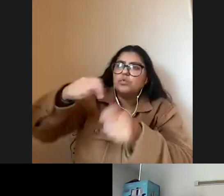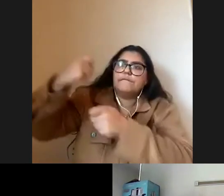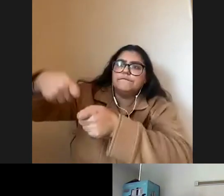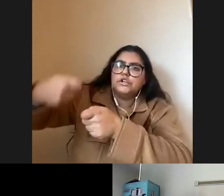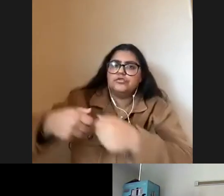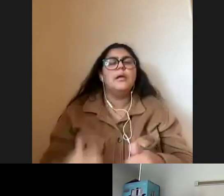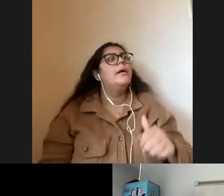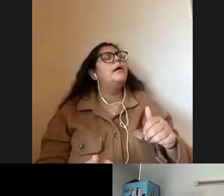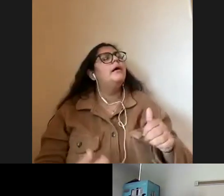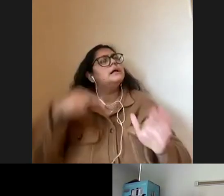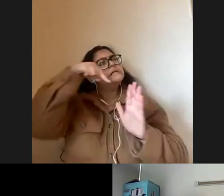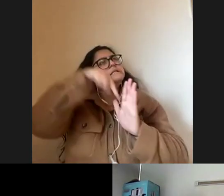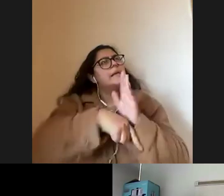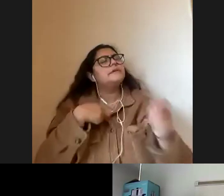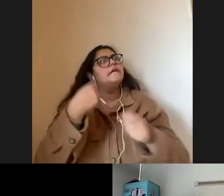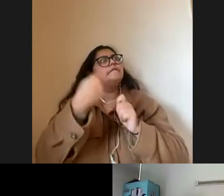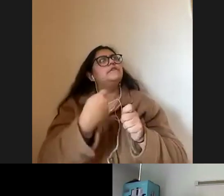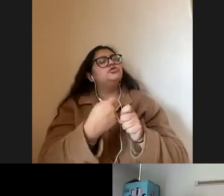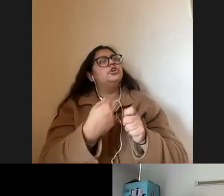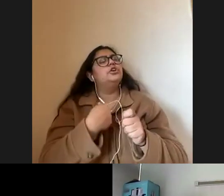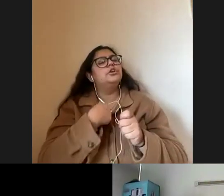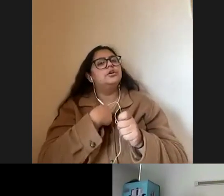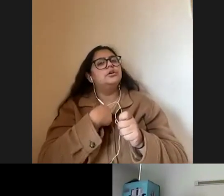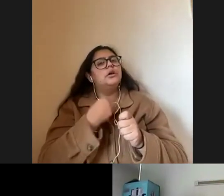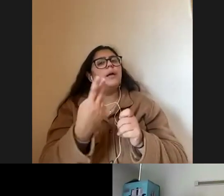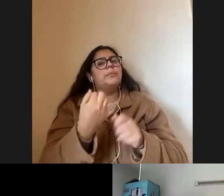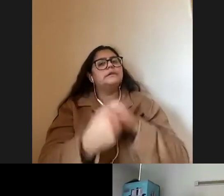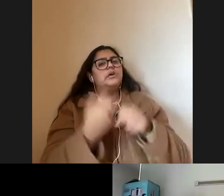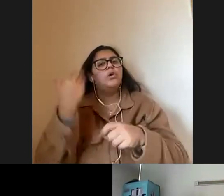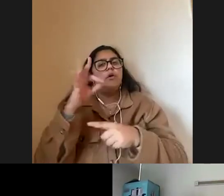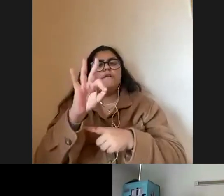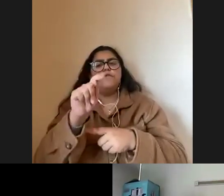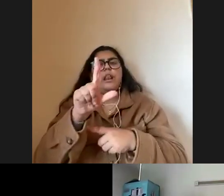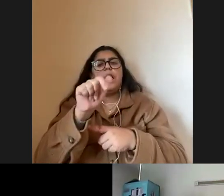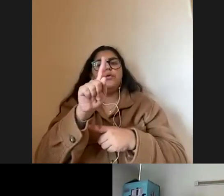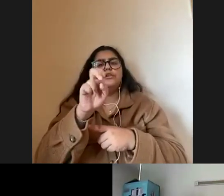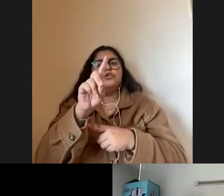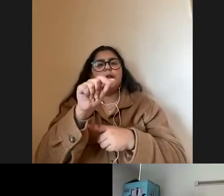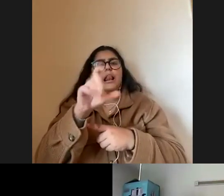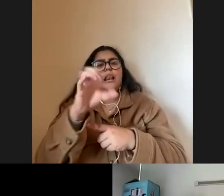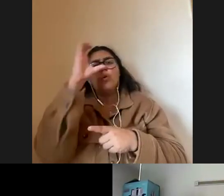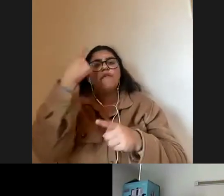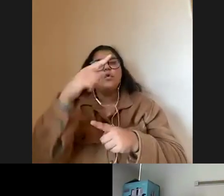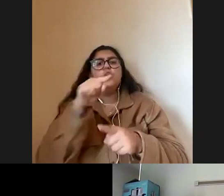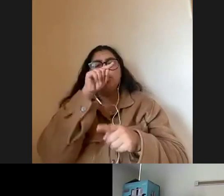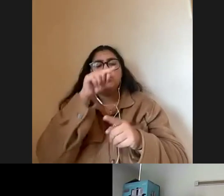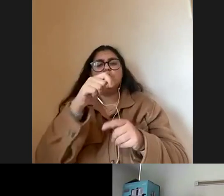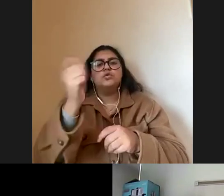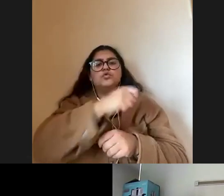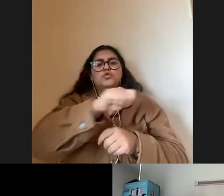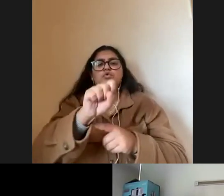deepest I've ever been fishing was a couple of years ago off the coast of Fort Lauderdale. We were fishing for swordfish, and we were about 1,200 feet